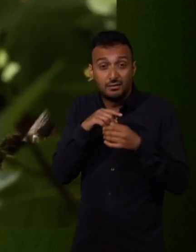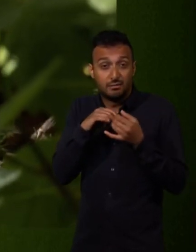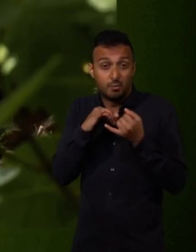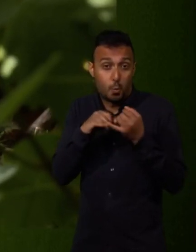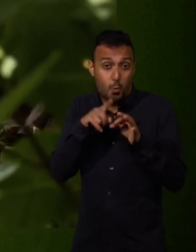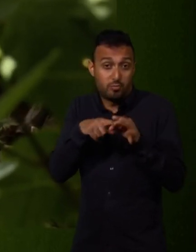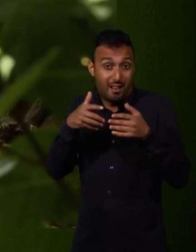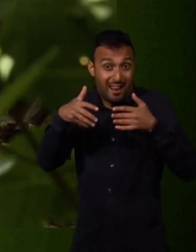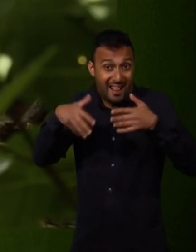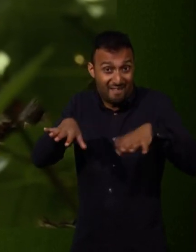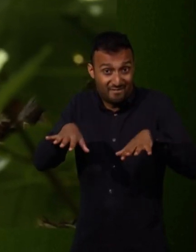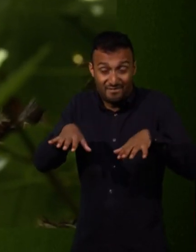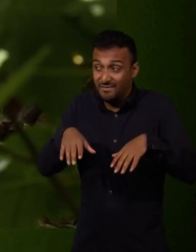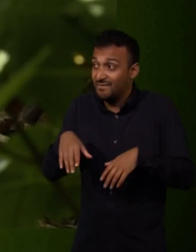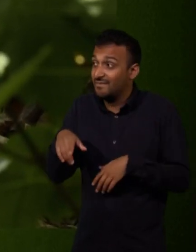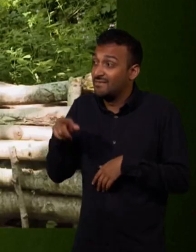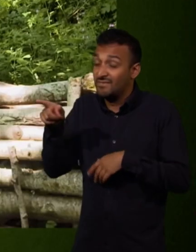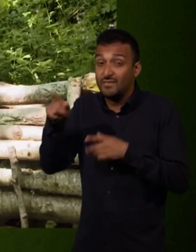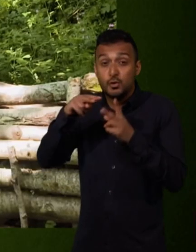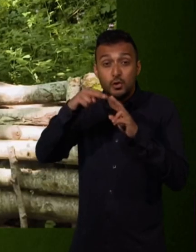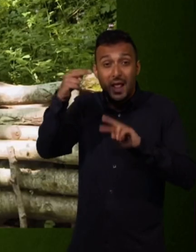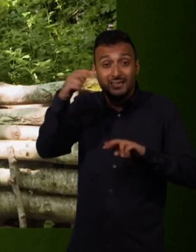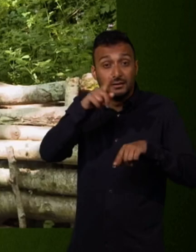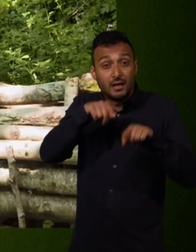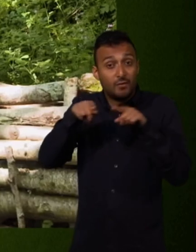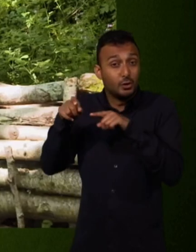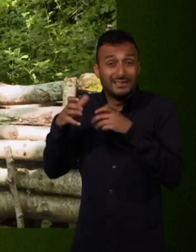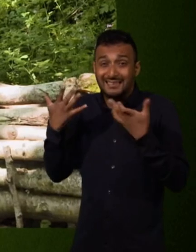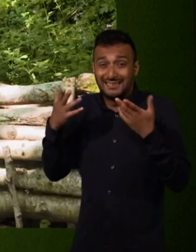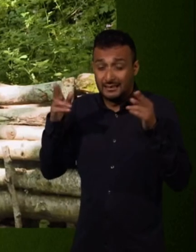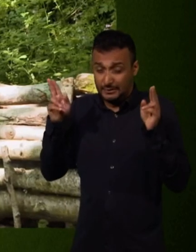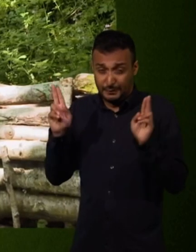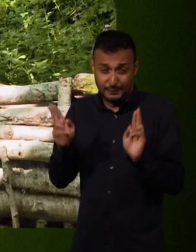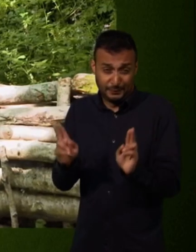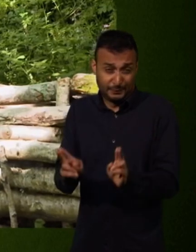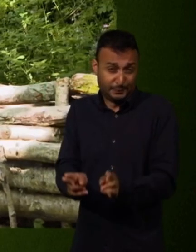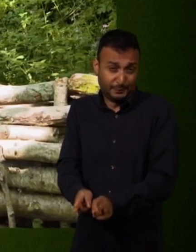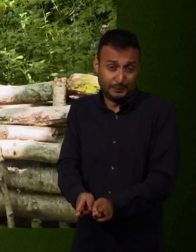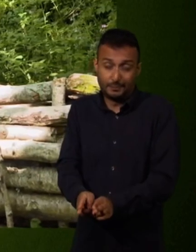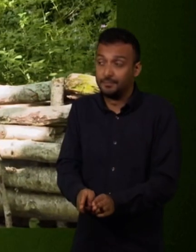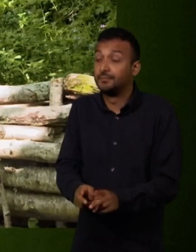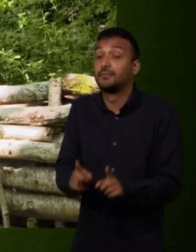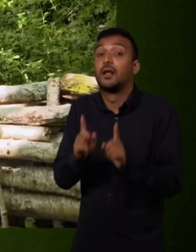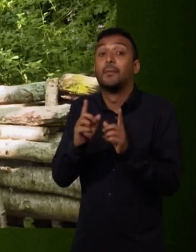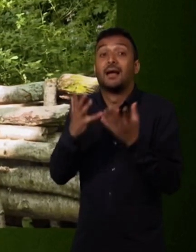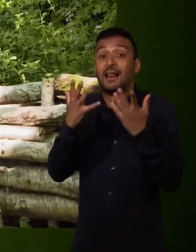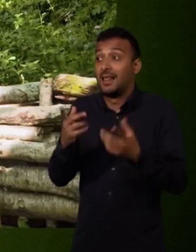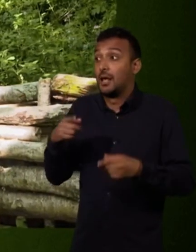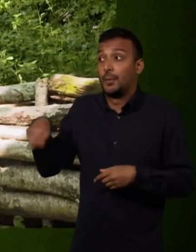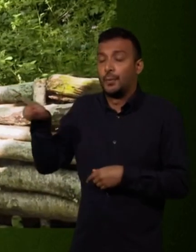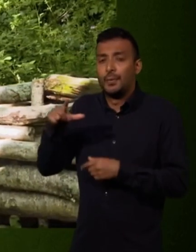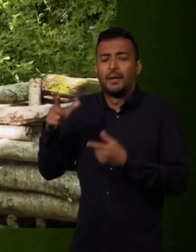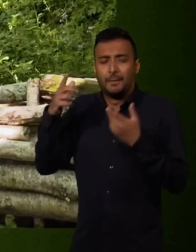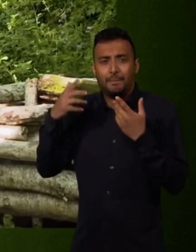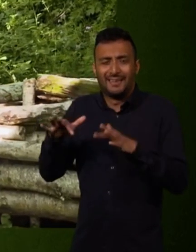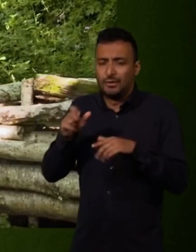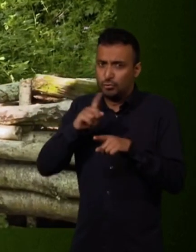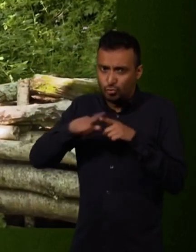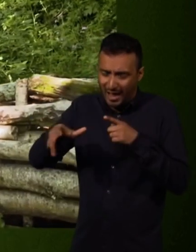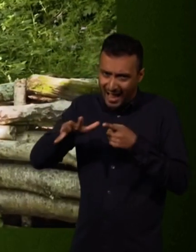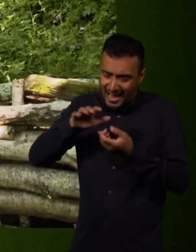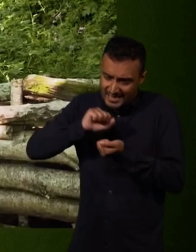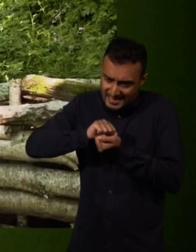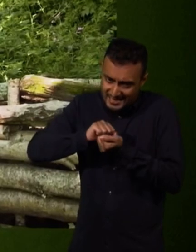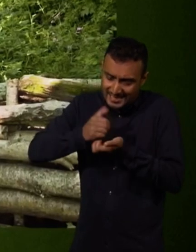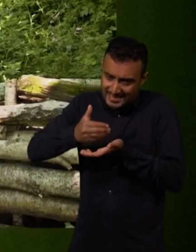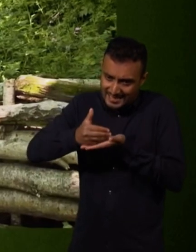of the population was at rock bottom. But thanks to the efforts of conservationists, Anglesey now has one of the